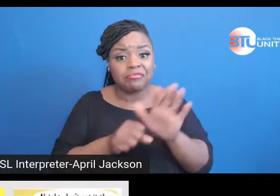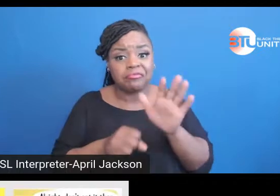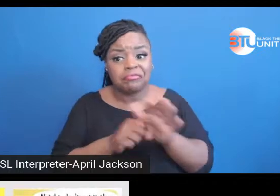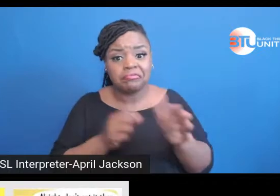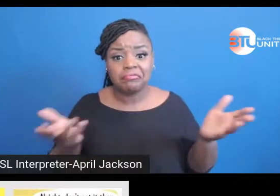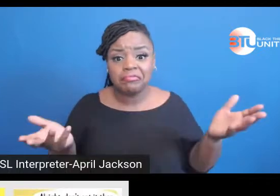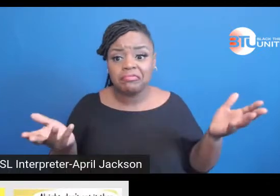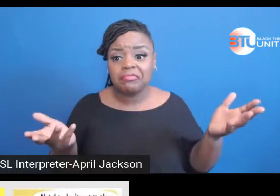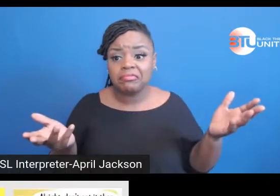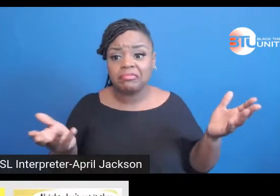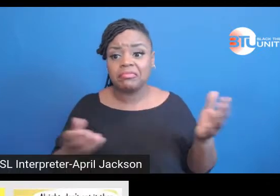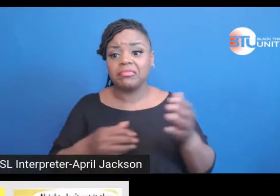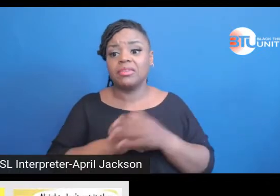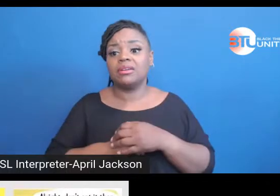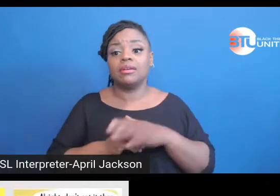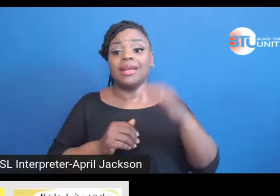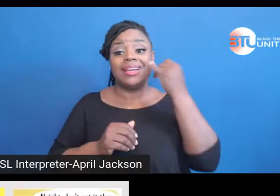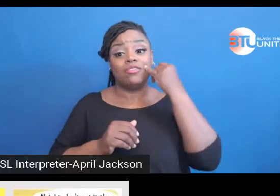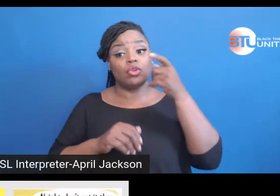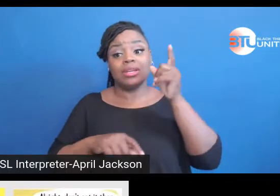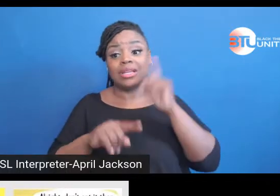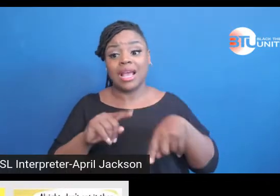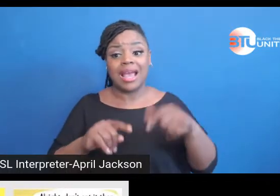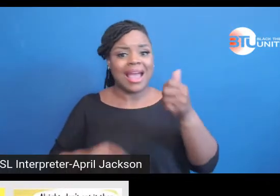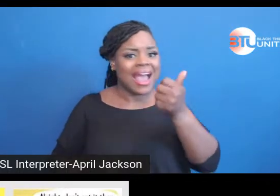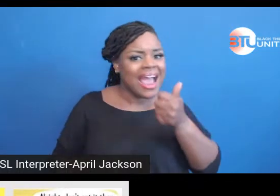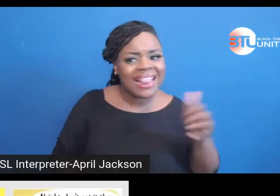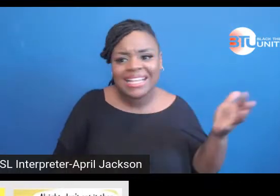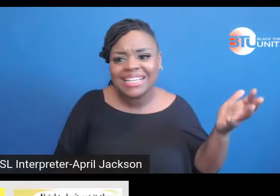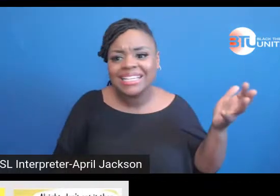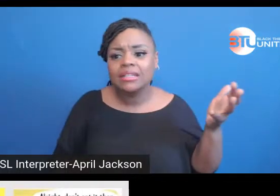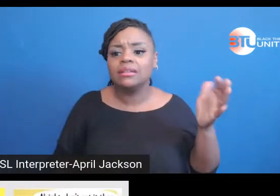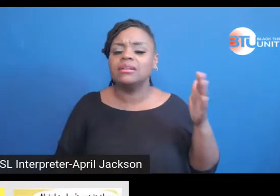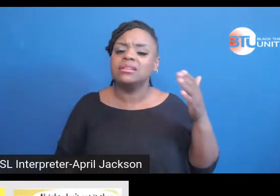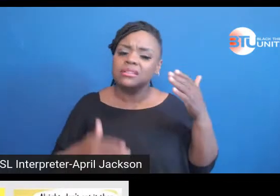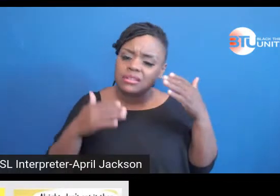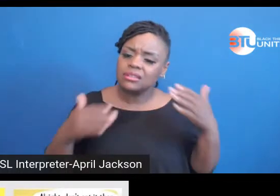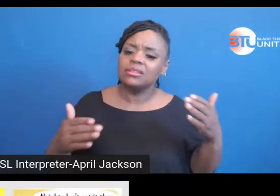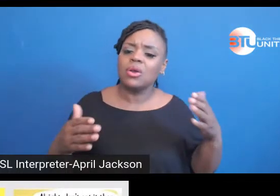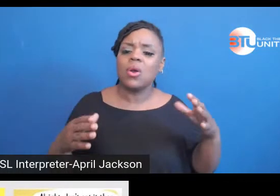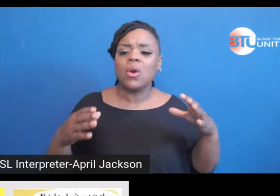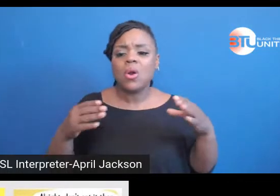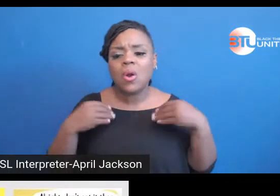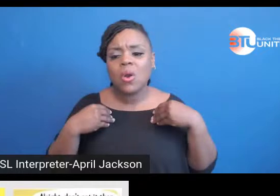If you can't get anything else, get your own hair and makeup person if you can.